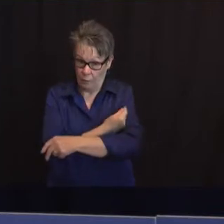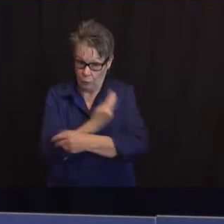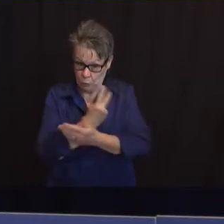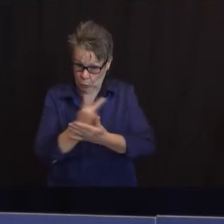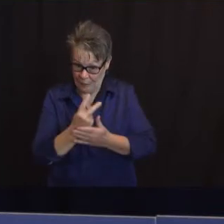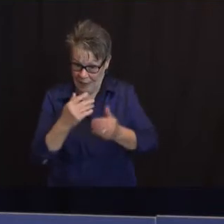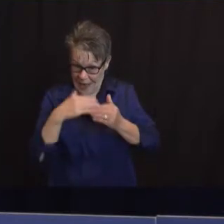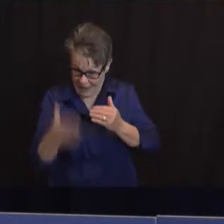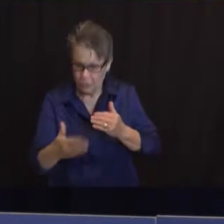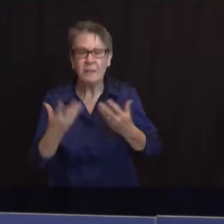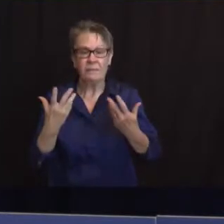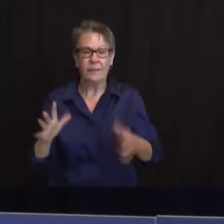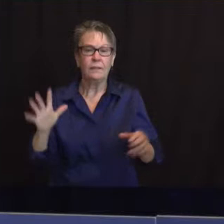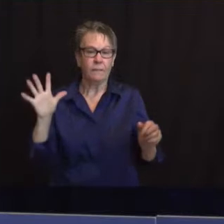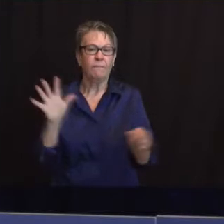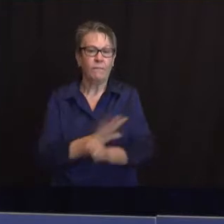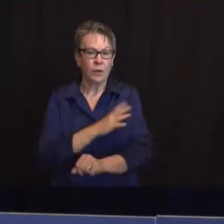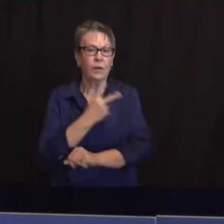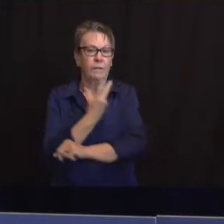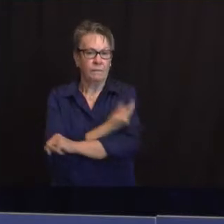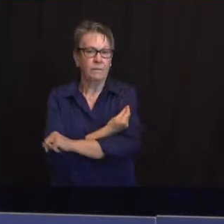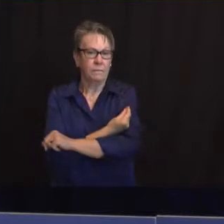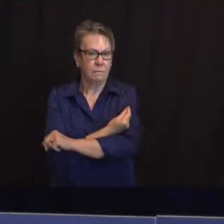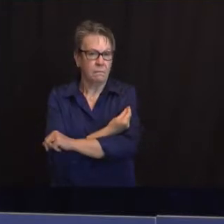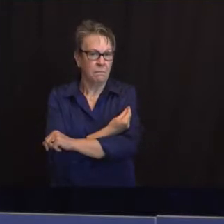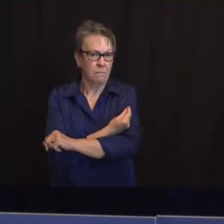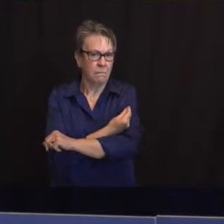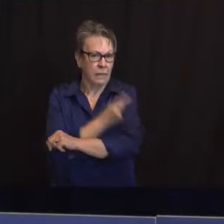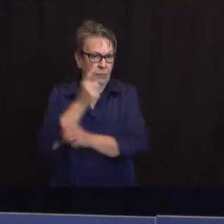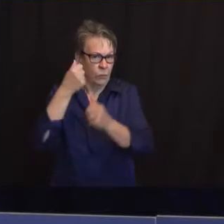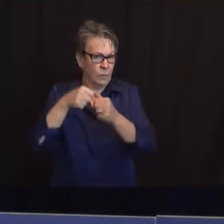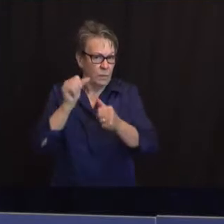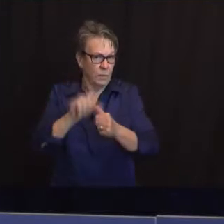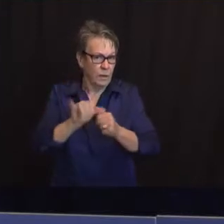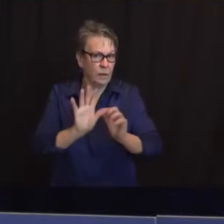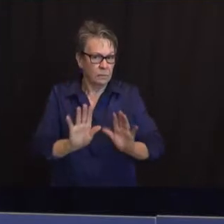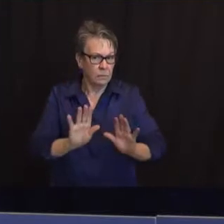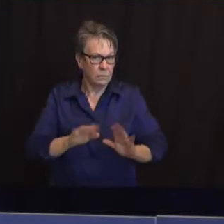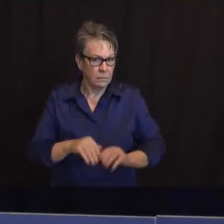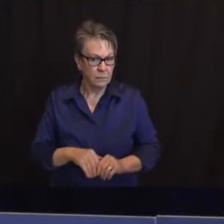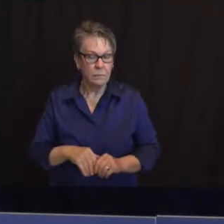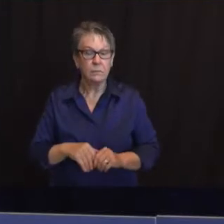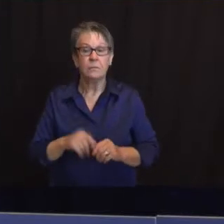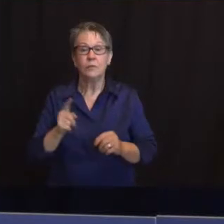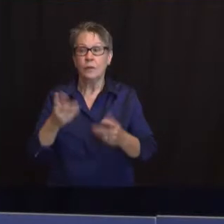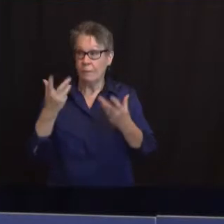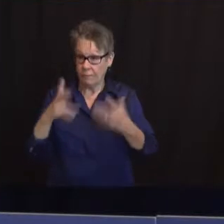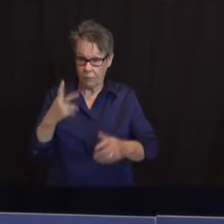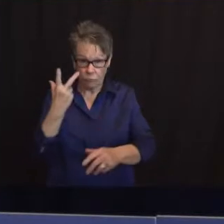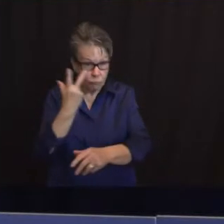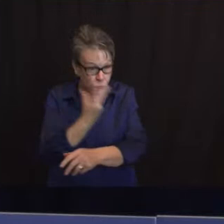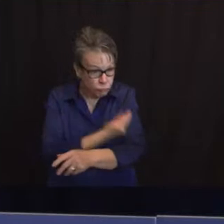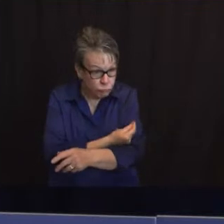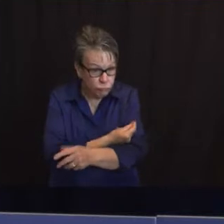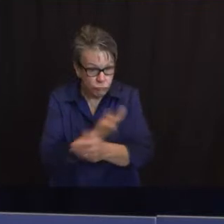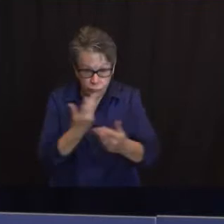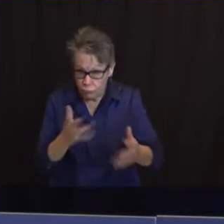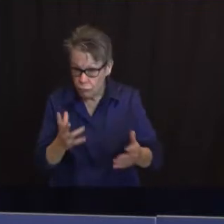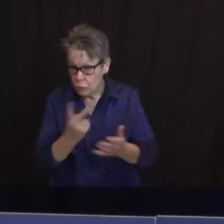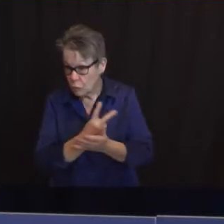States without the need to get tested or self-quarantine, as long as they continue to take COVID-19 precautions while